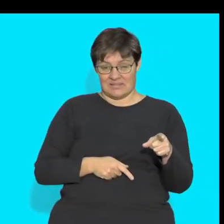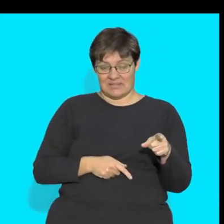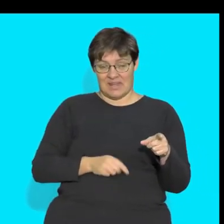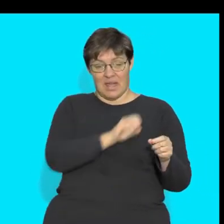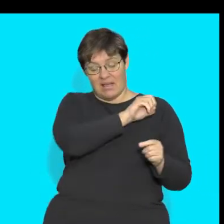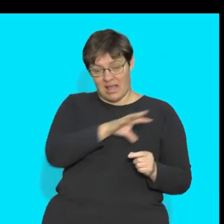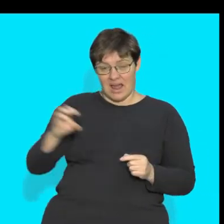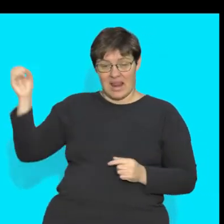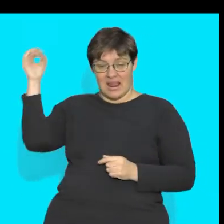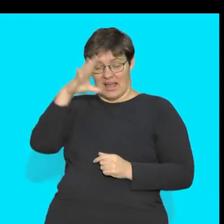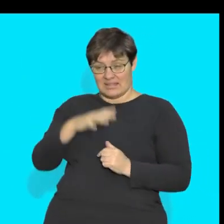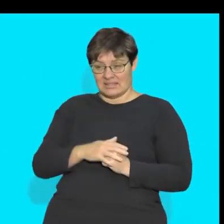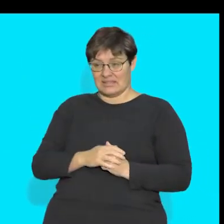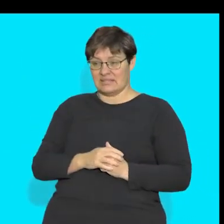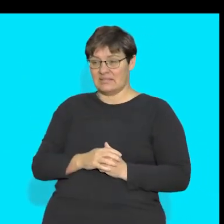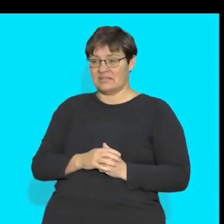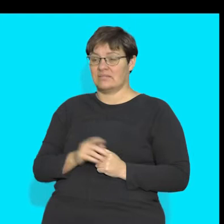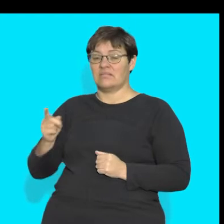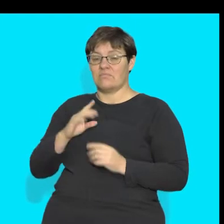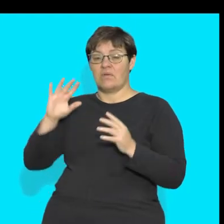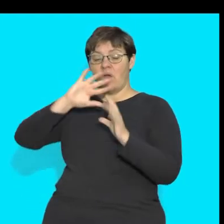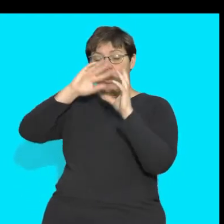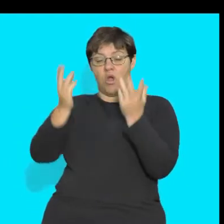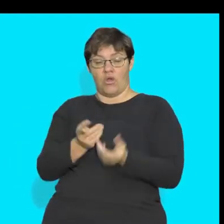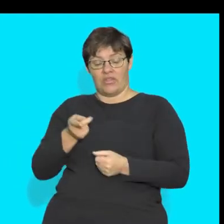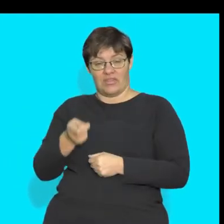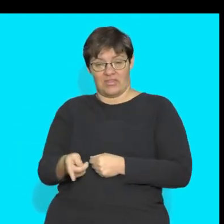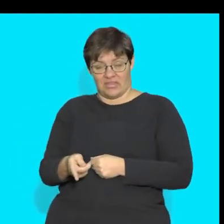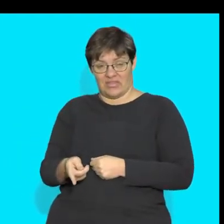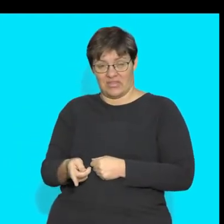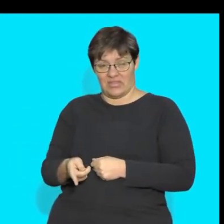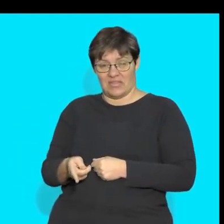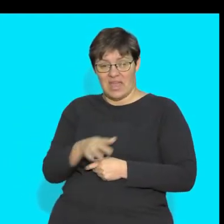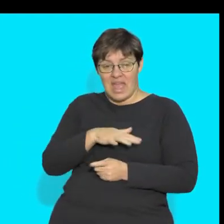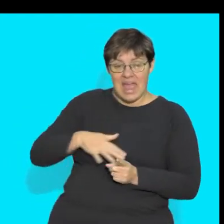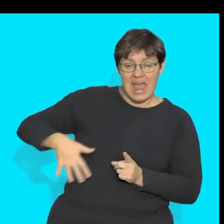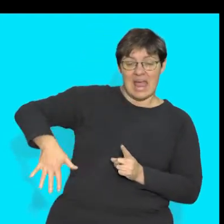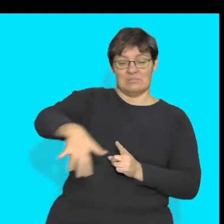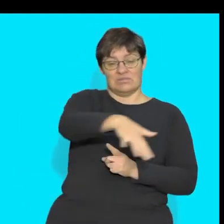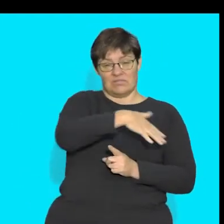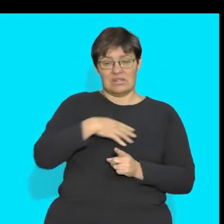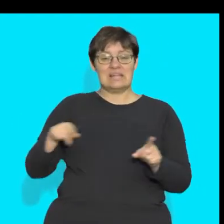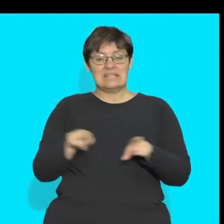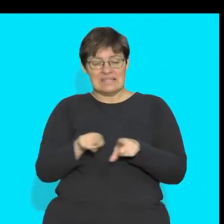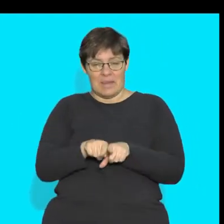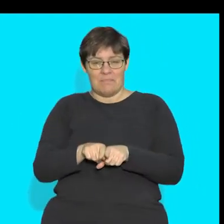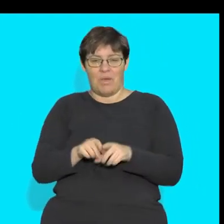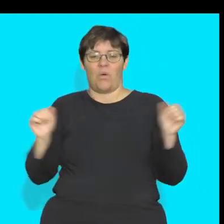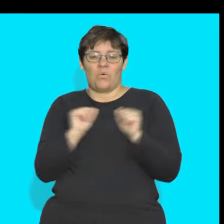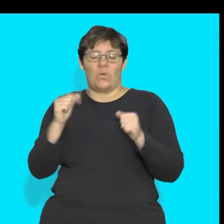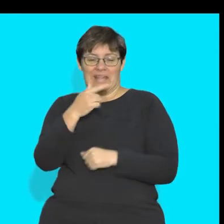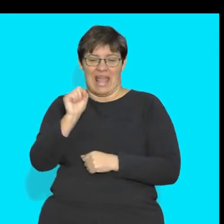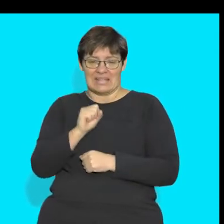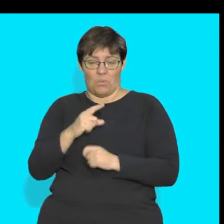gives off light. When it gets to the Earth's atmosphere is actually like a cold gas for